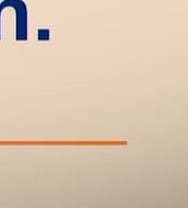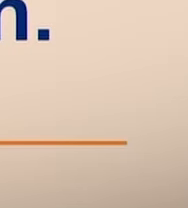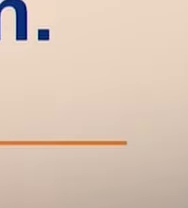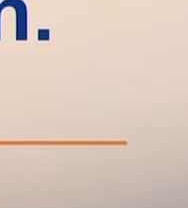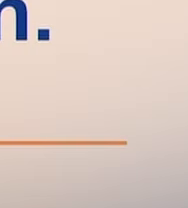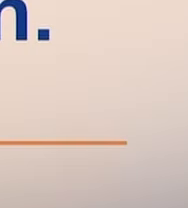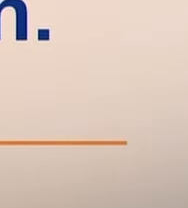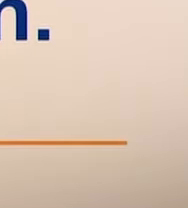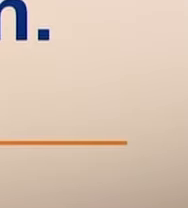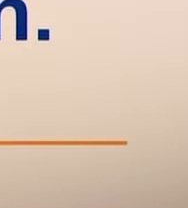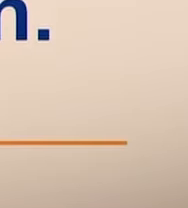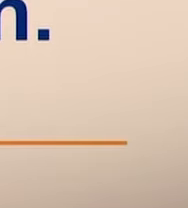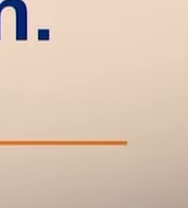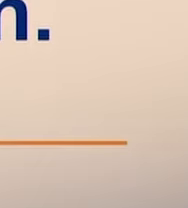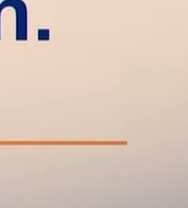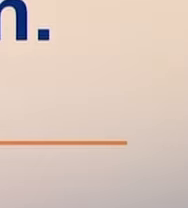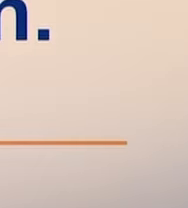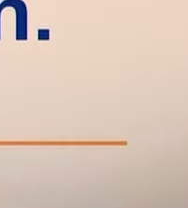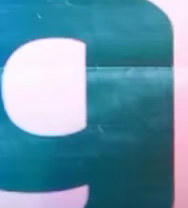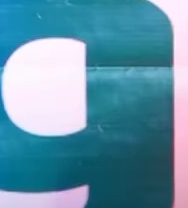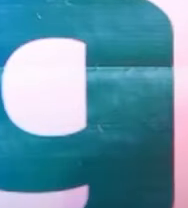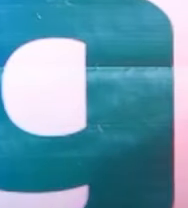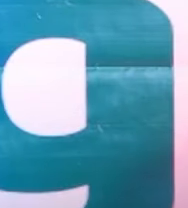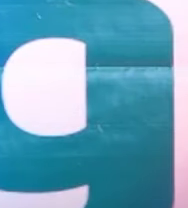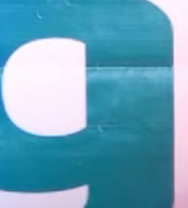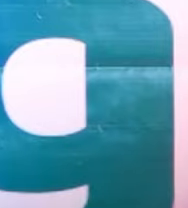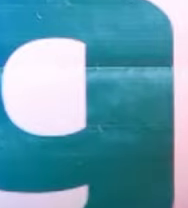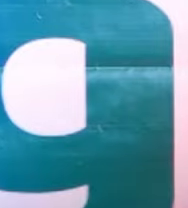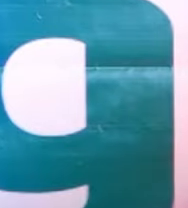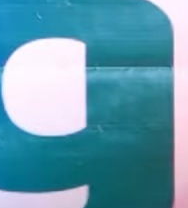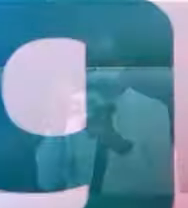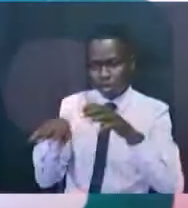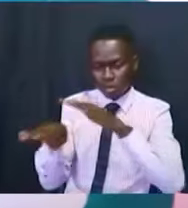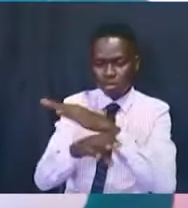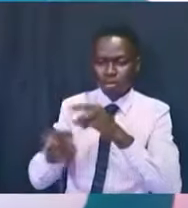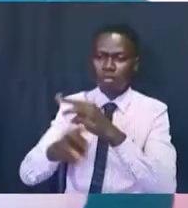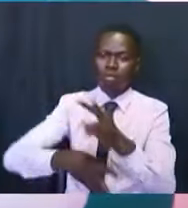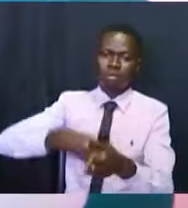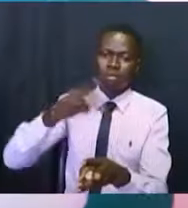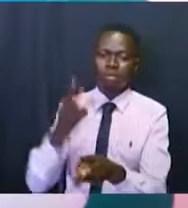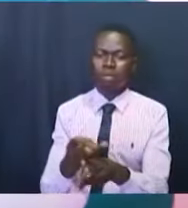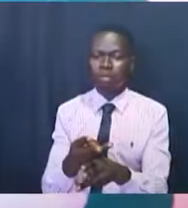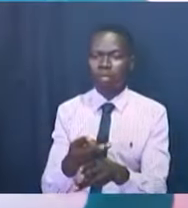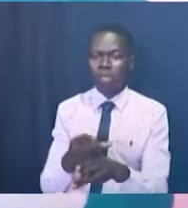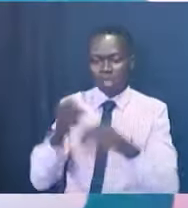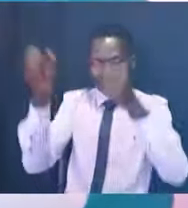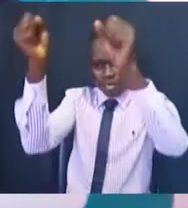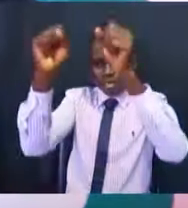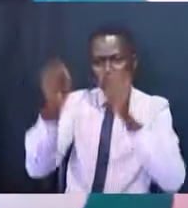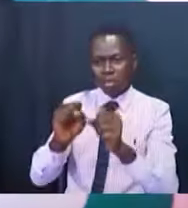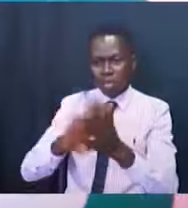has a domain. That is the subjects under the world, the kingdom, the system, and